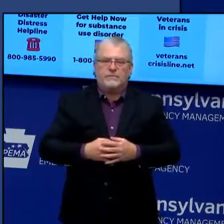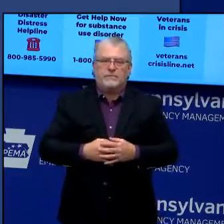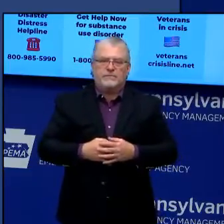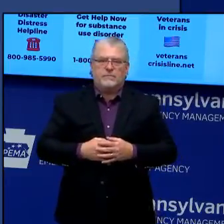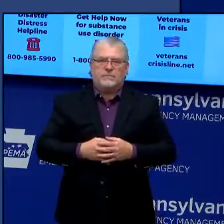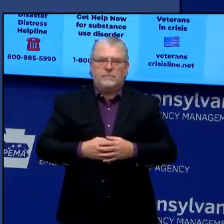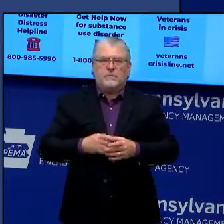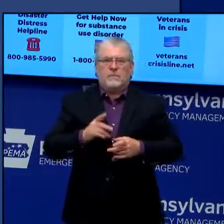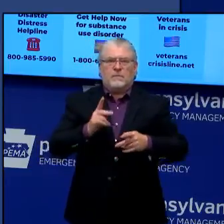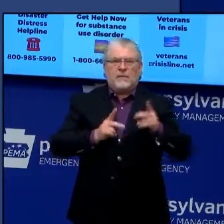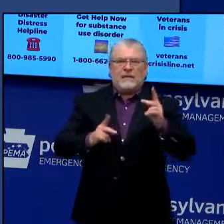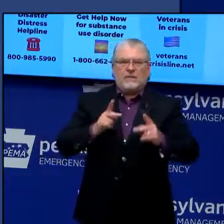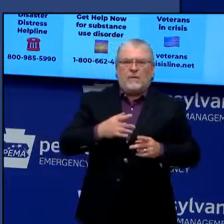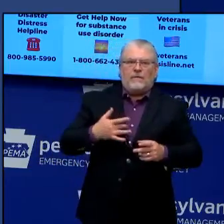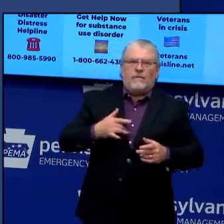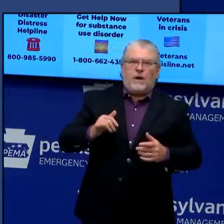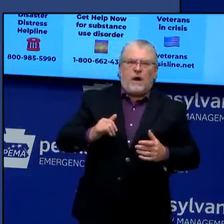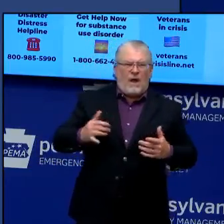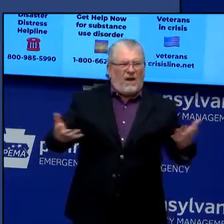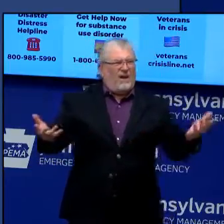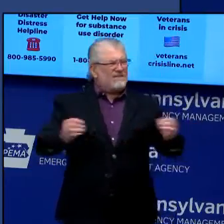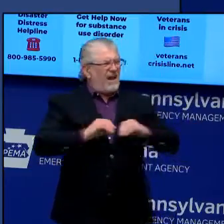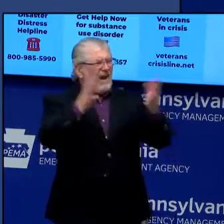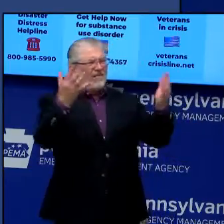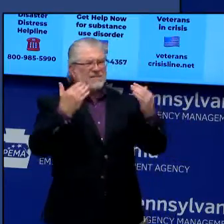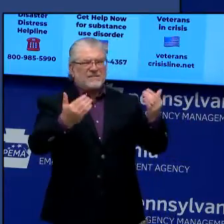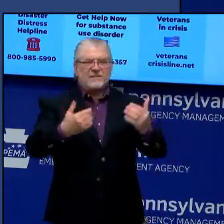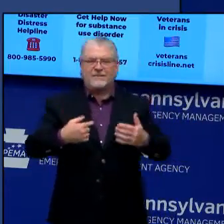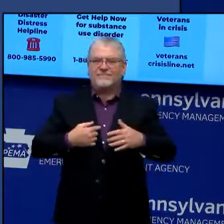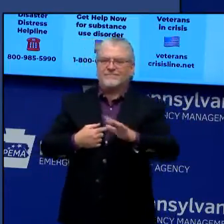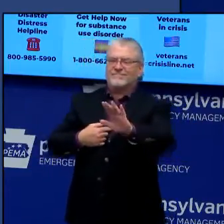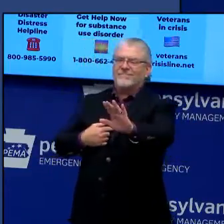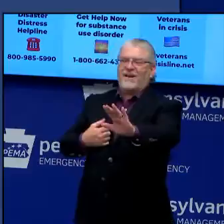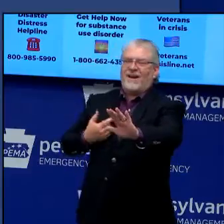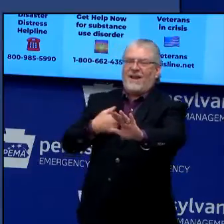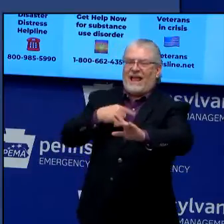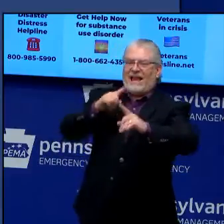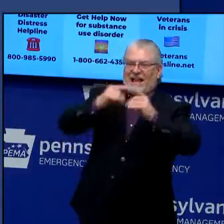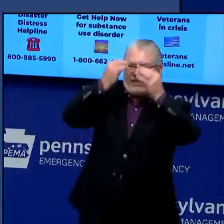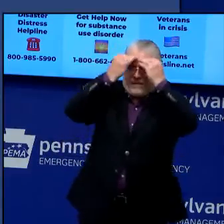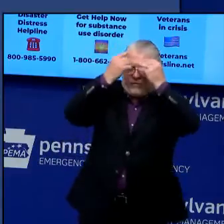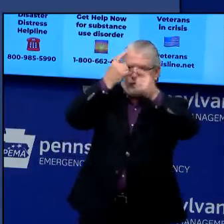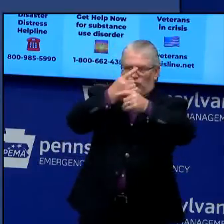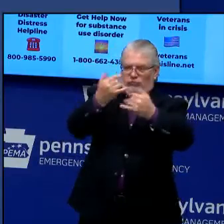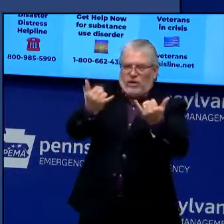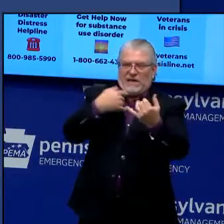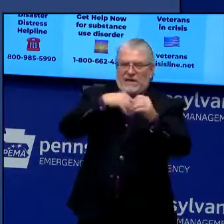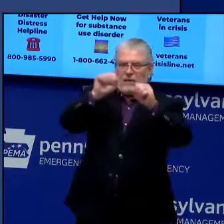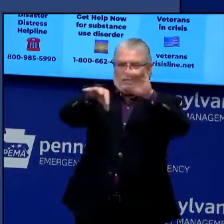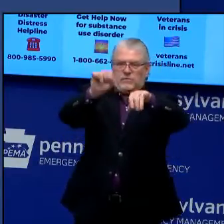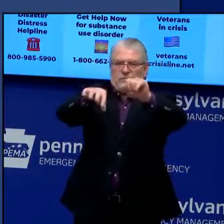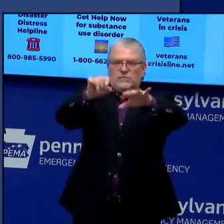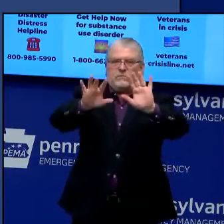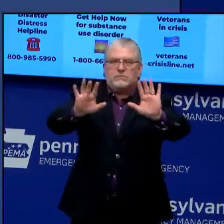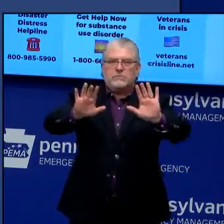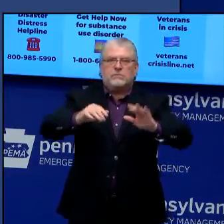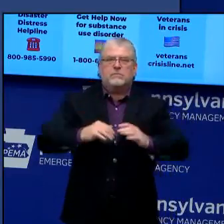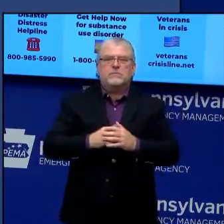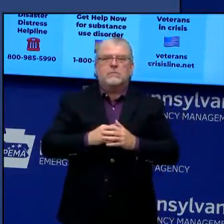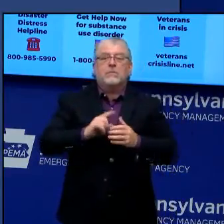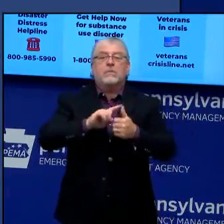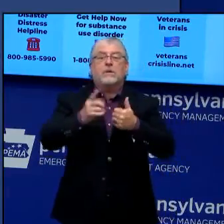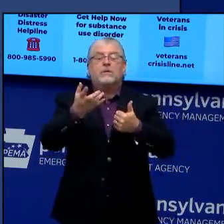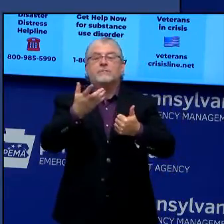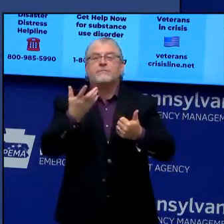again, I can't do the calculations in my head, but there are many other things, and we've been talking about them today. It includes the availability